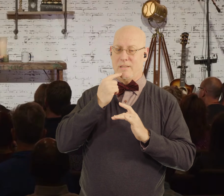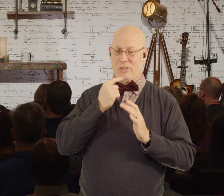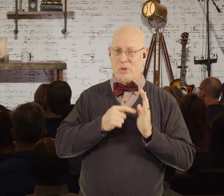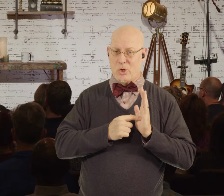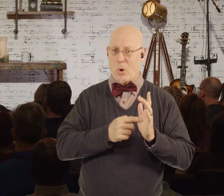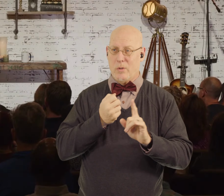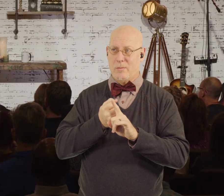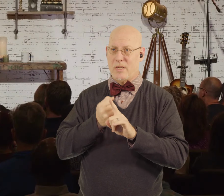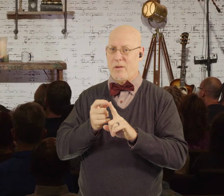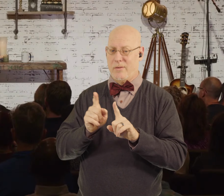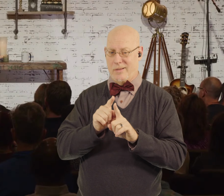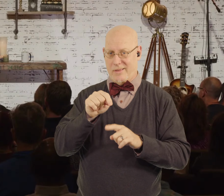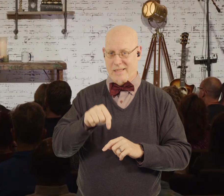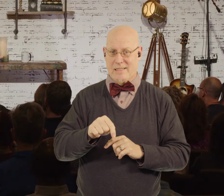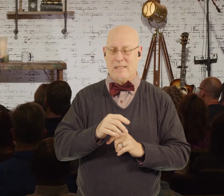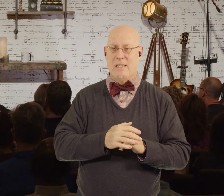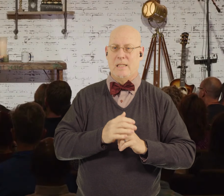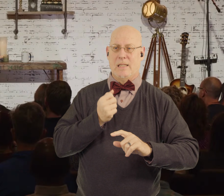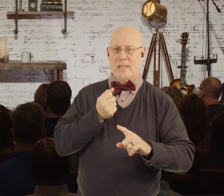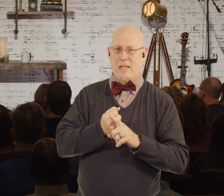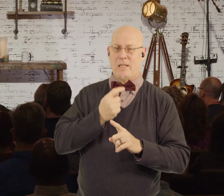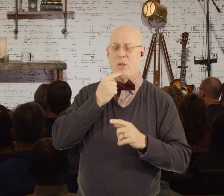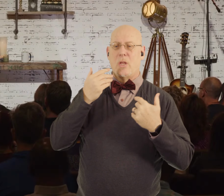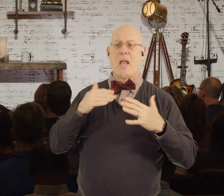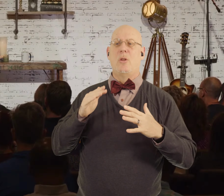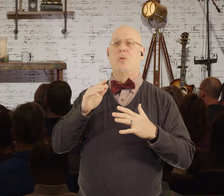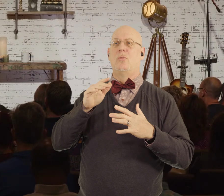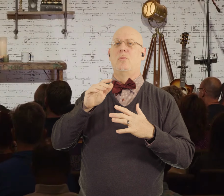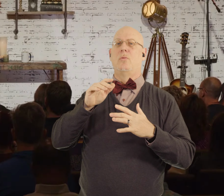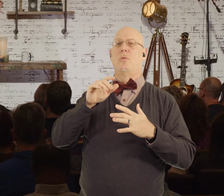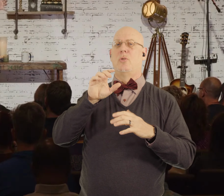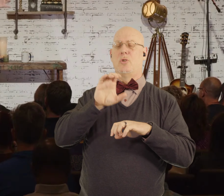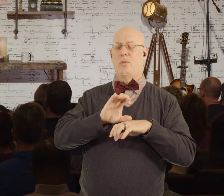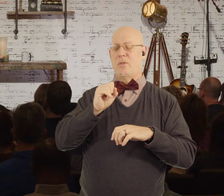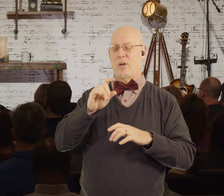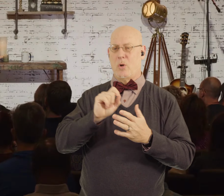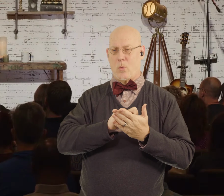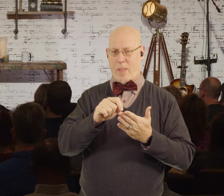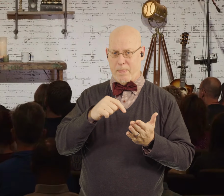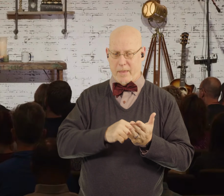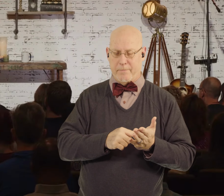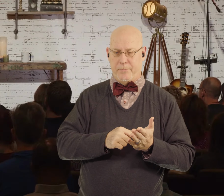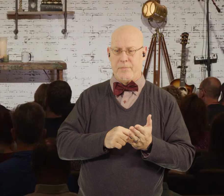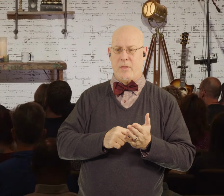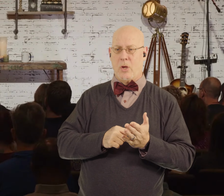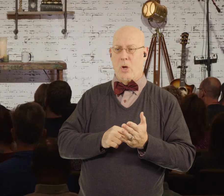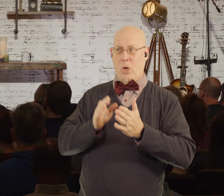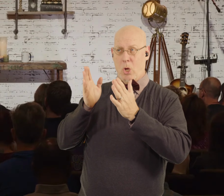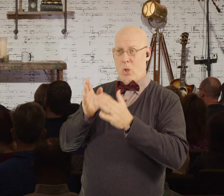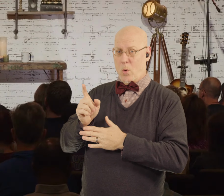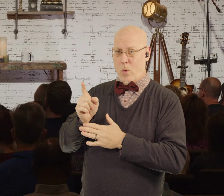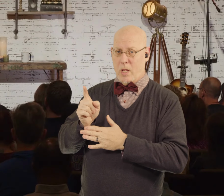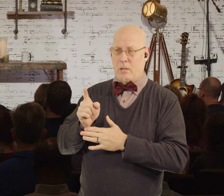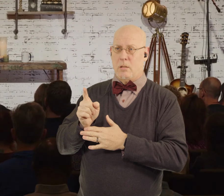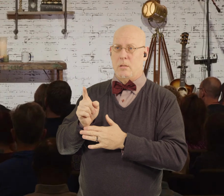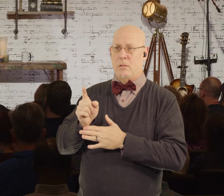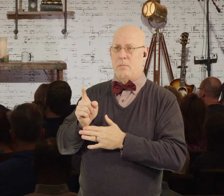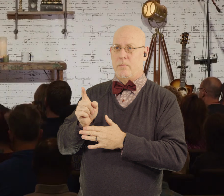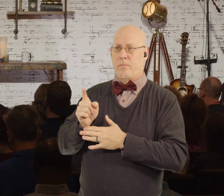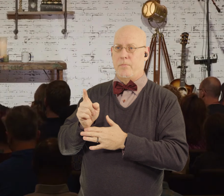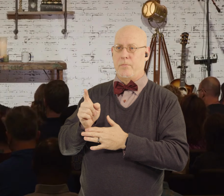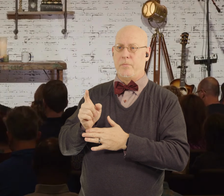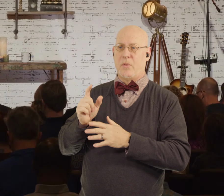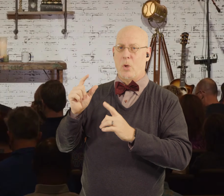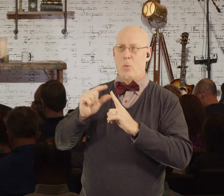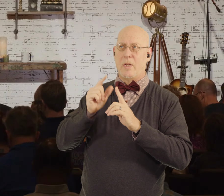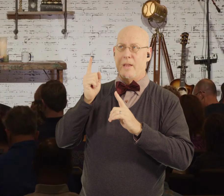Jesus reveals himself the way that he does here. As you come into the text, and he says, to the angel of the church of Sardis, write this, the one, look at it